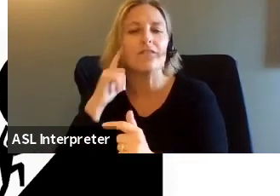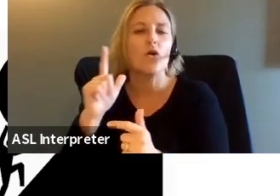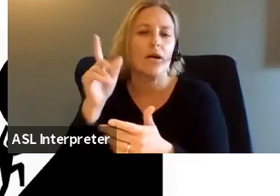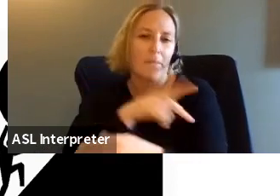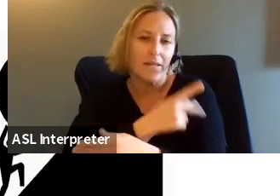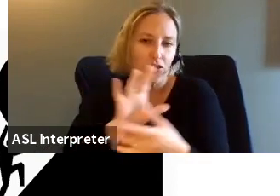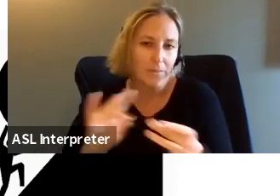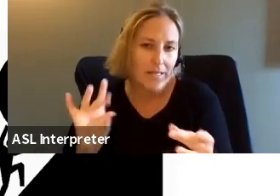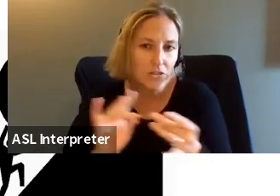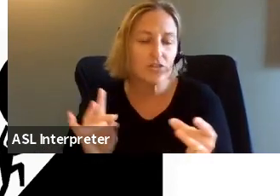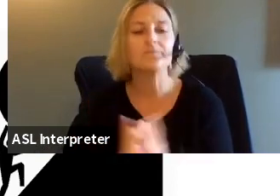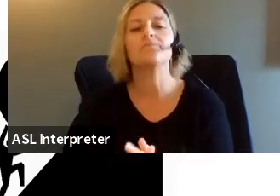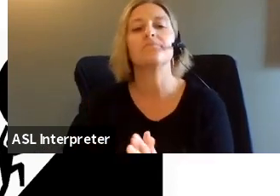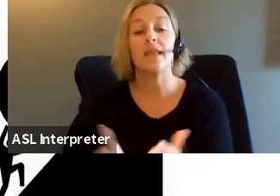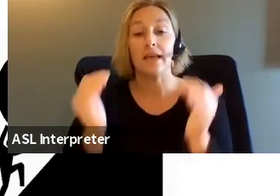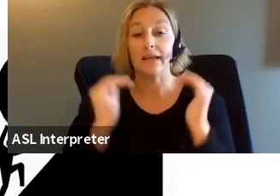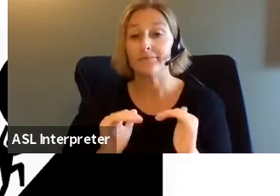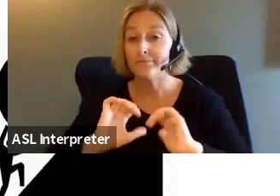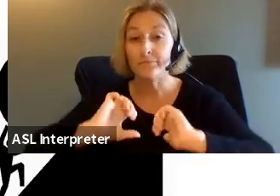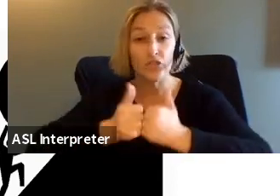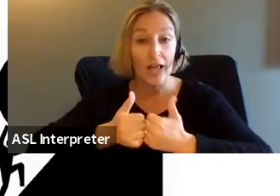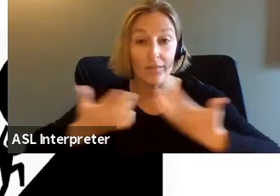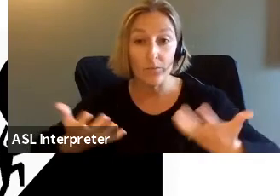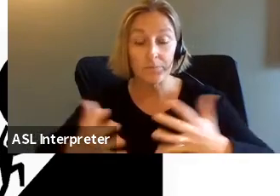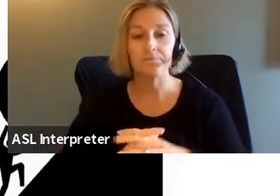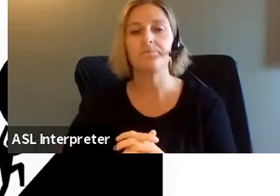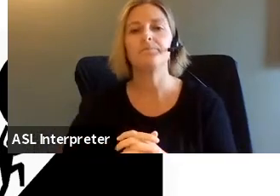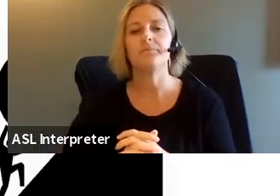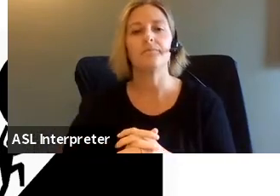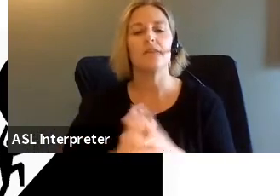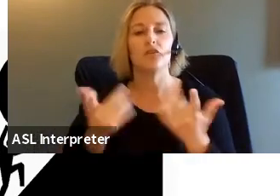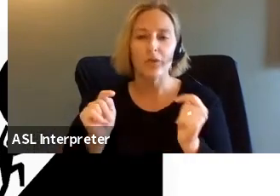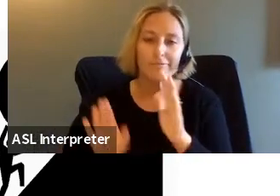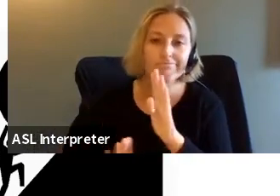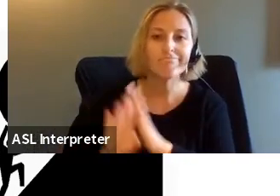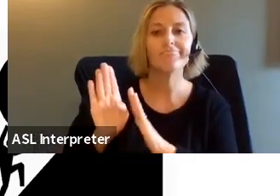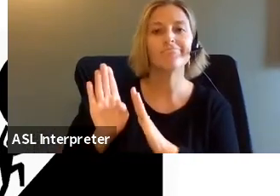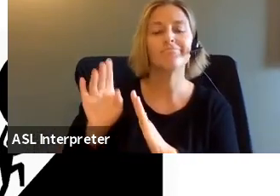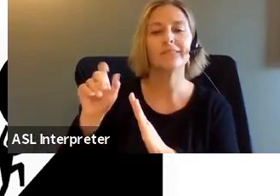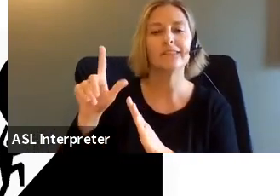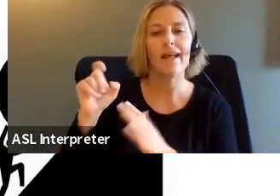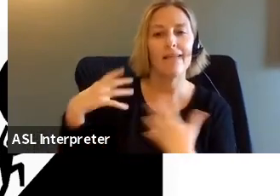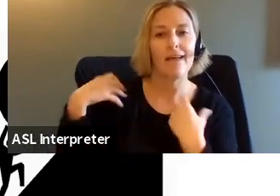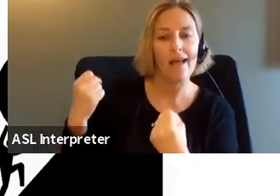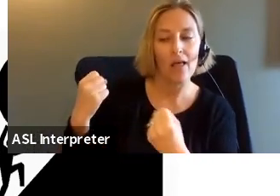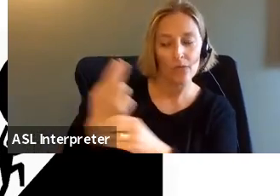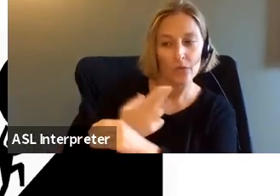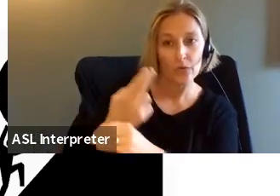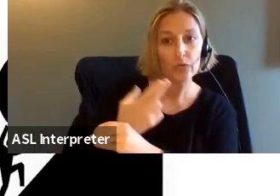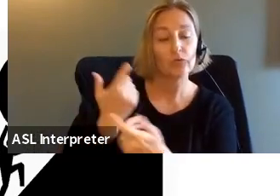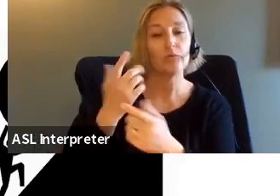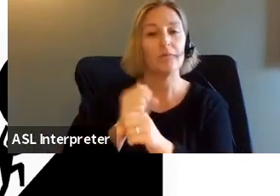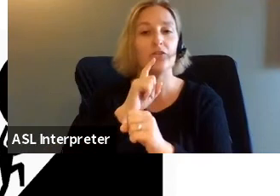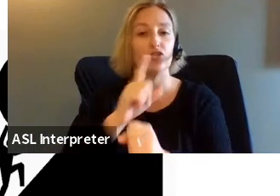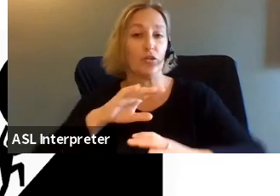our challenge was to scale up telehealth use to meet the needs of our healthcare system that serves 6.7